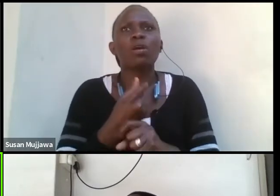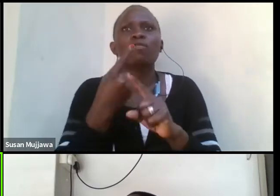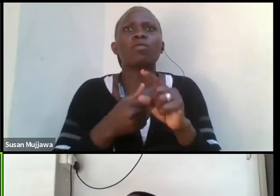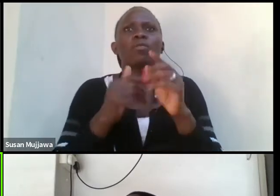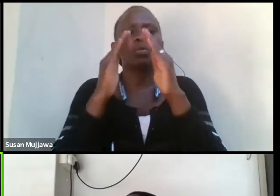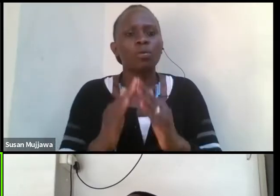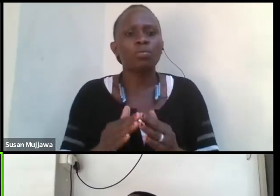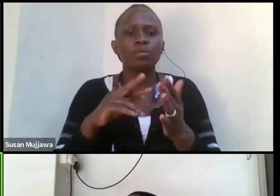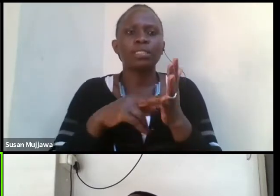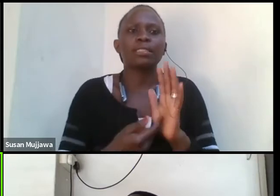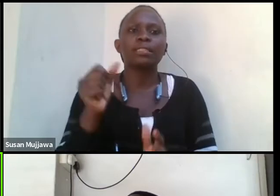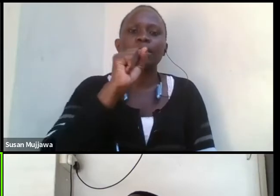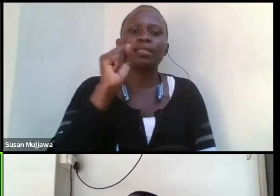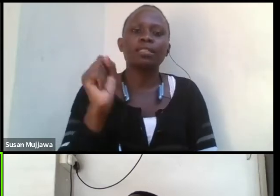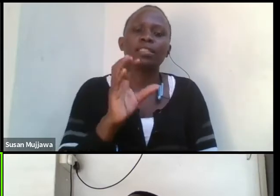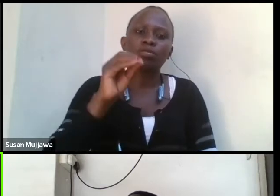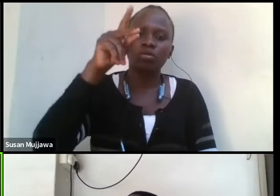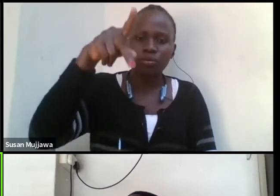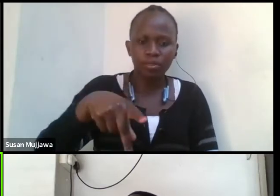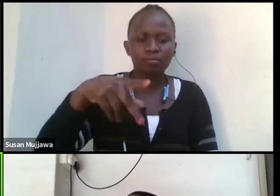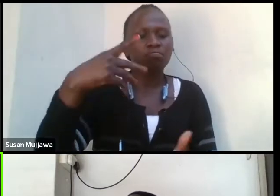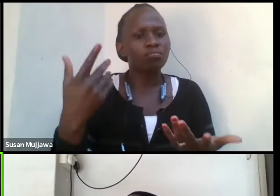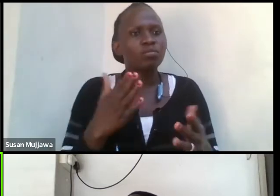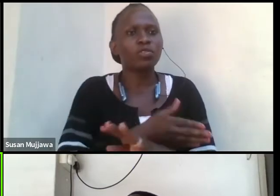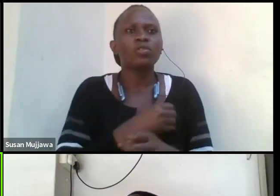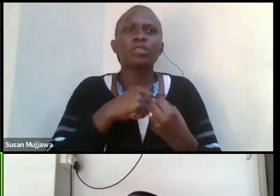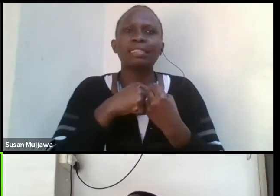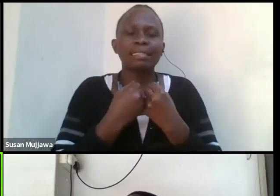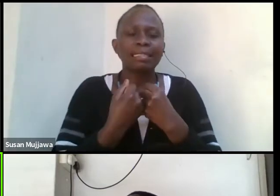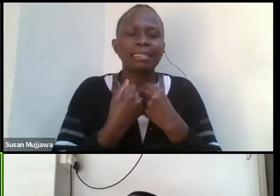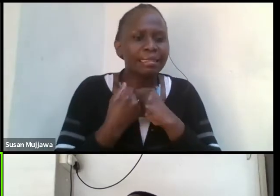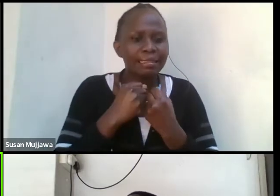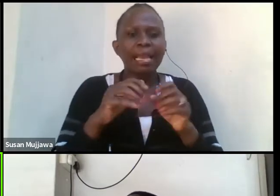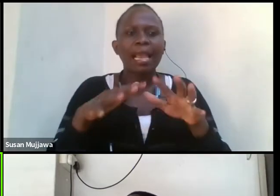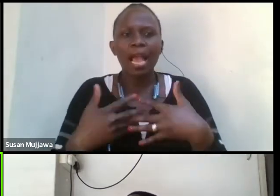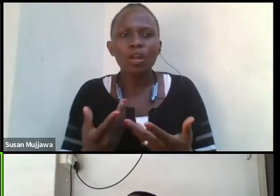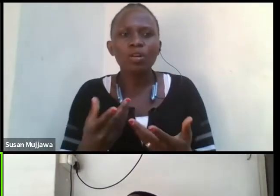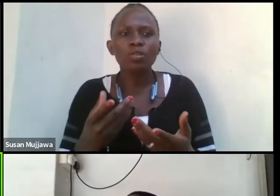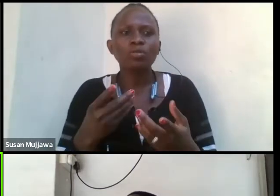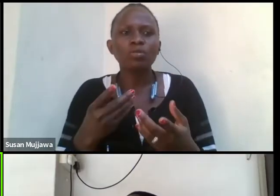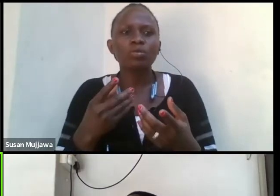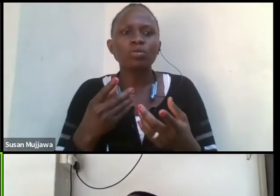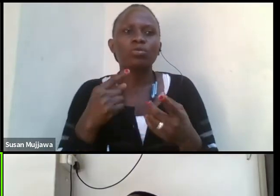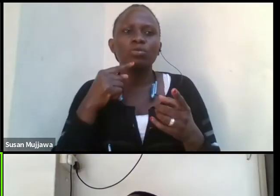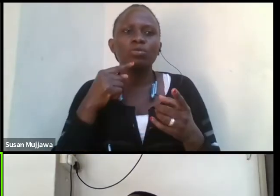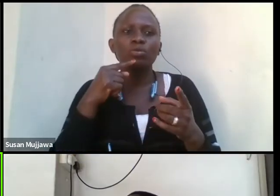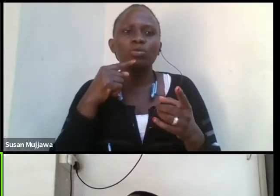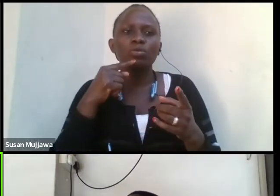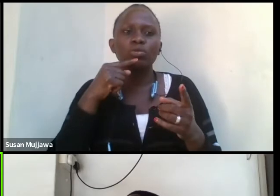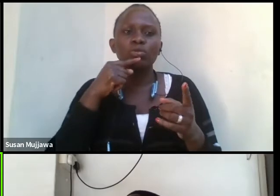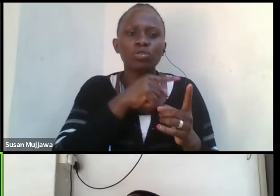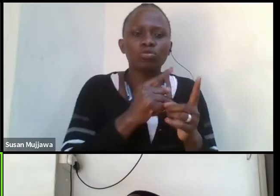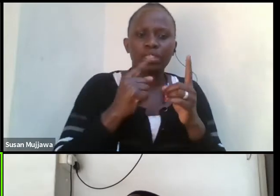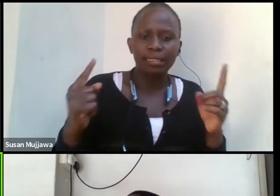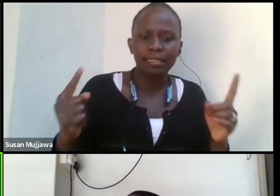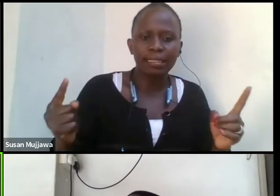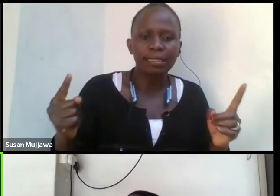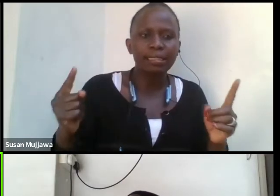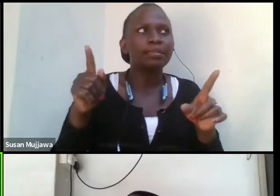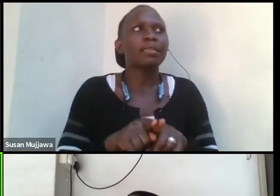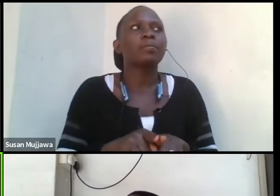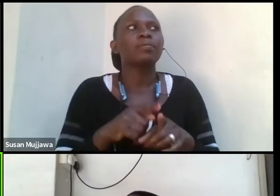challenging. How do you distance? And yet we found solutions, but it has not been easy.